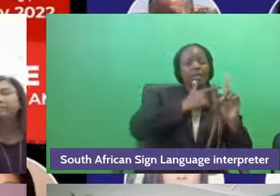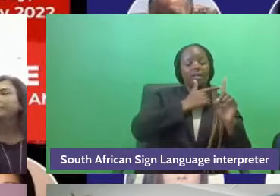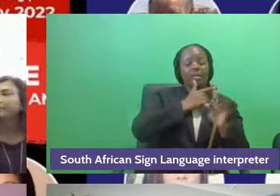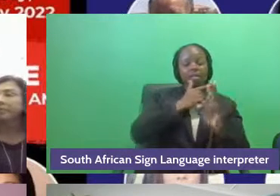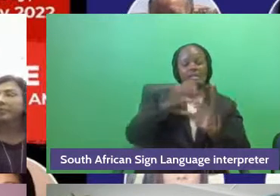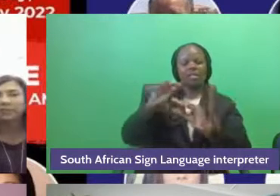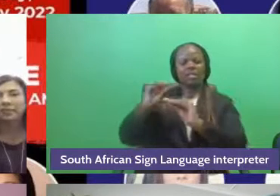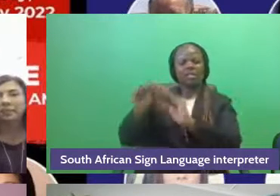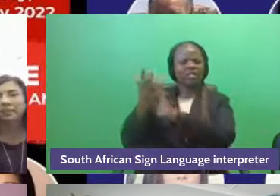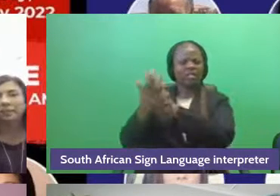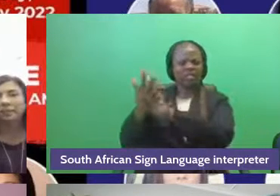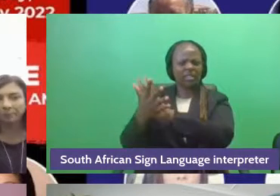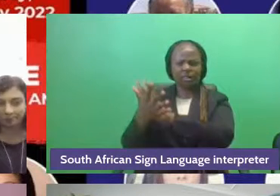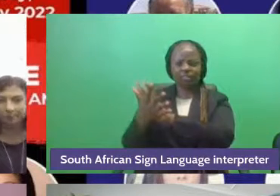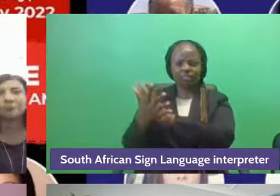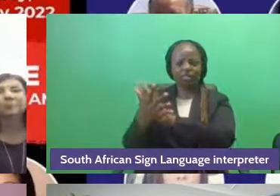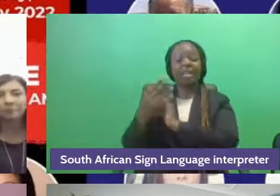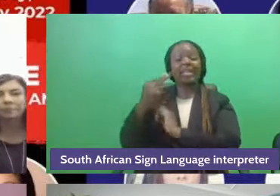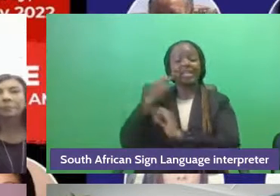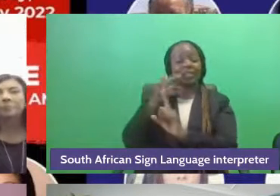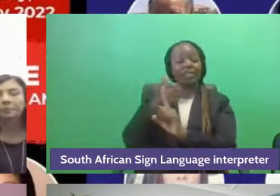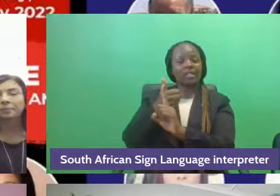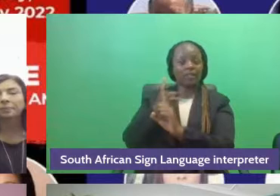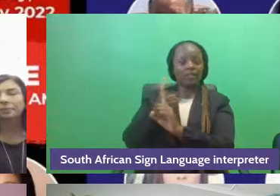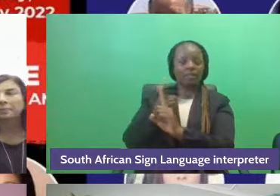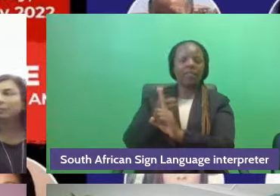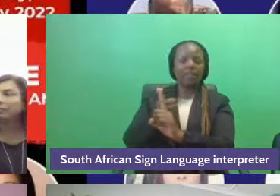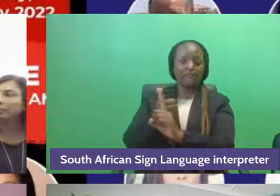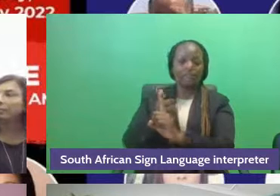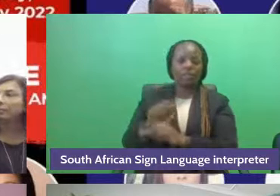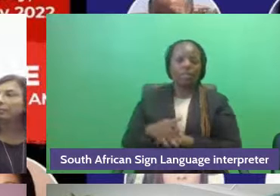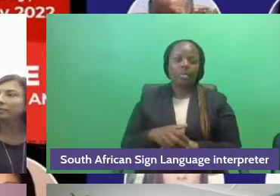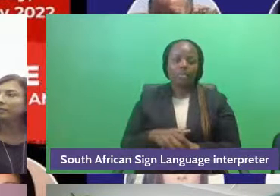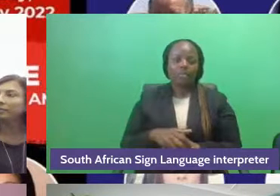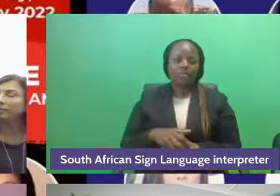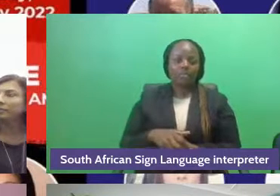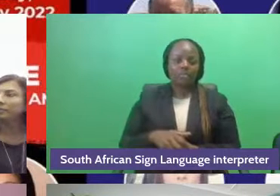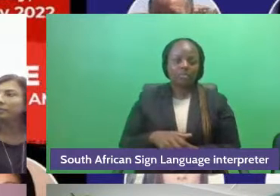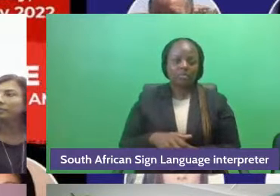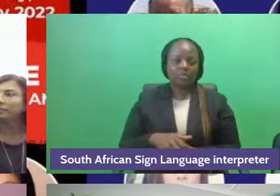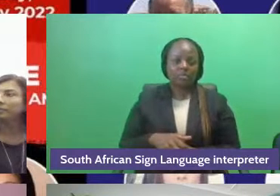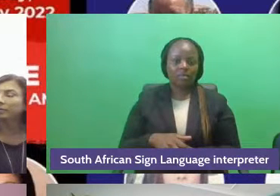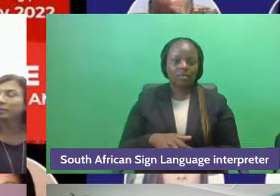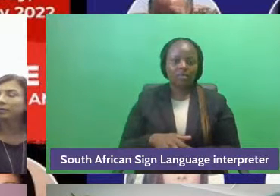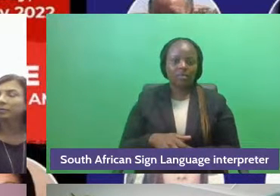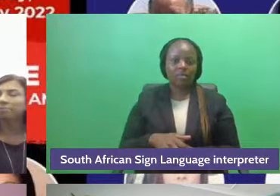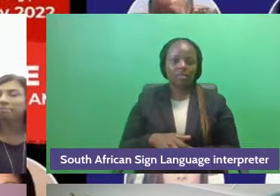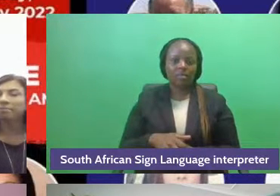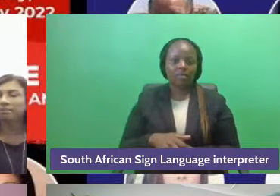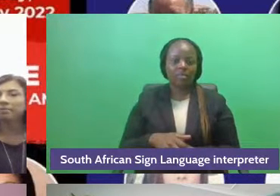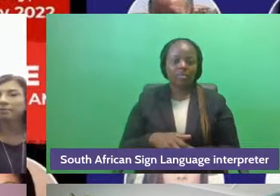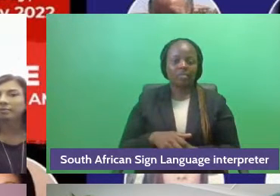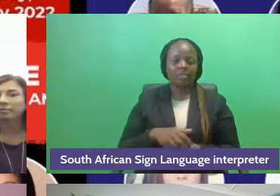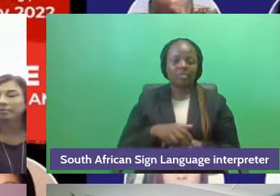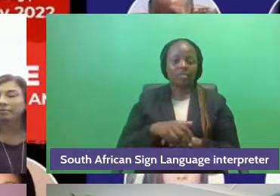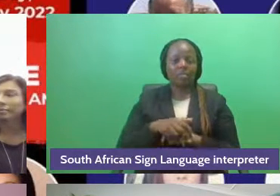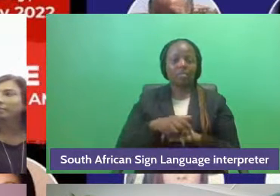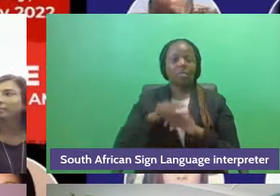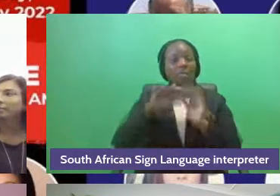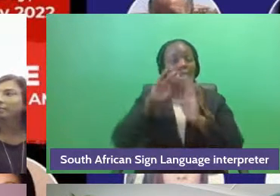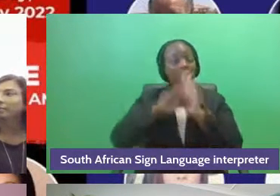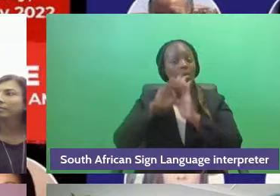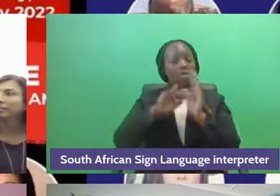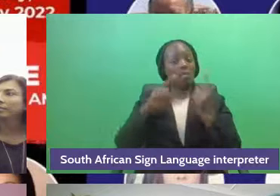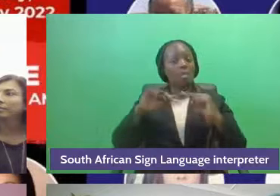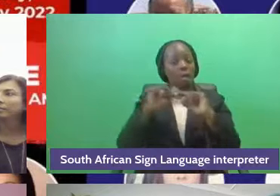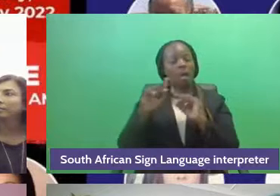teach sign language. It has to come from the deaf person themselves. And every single one of our programs and our outputs